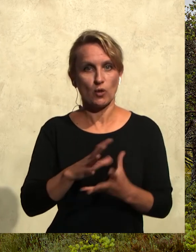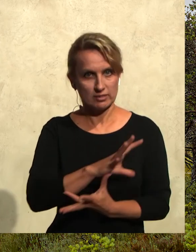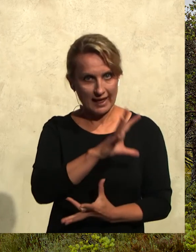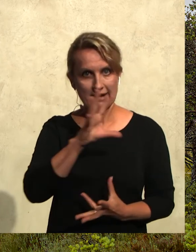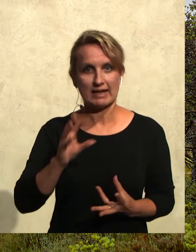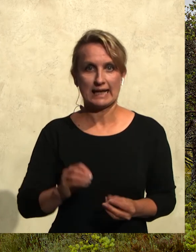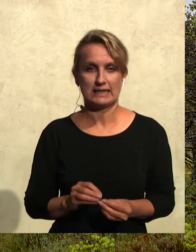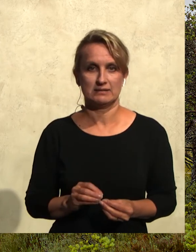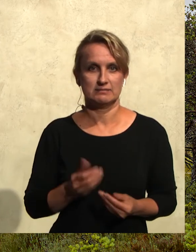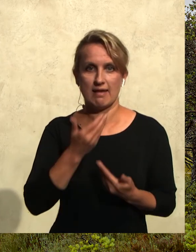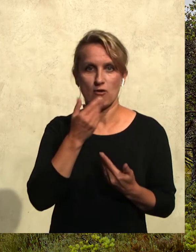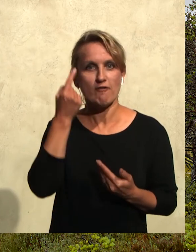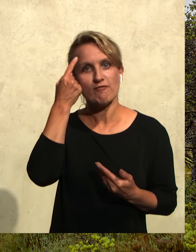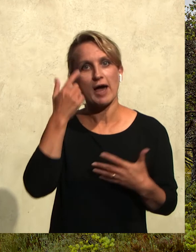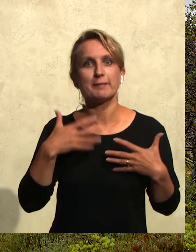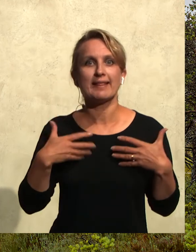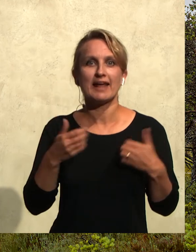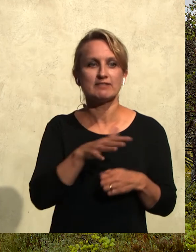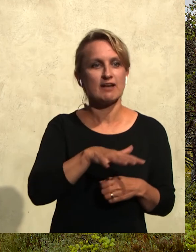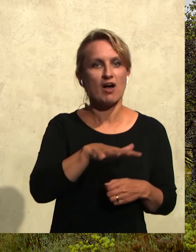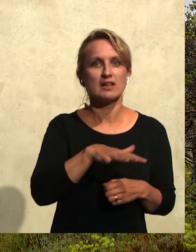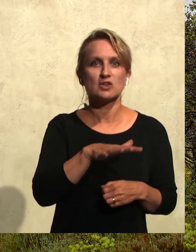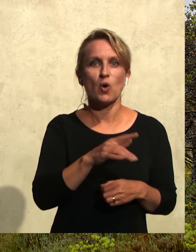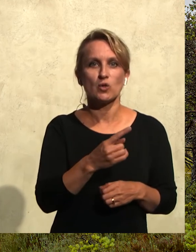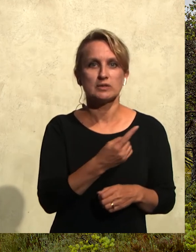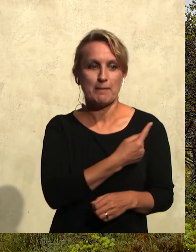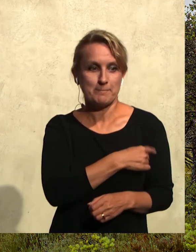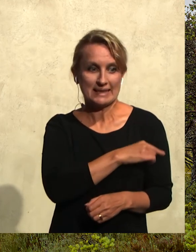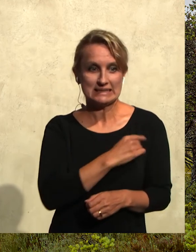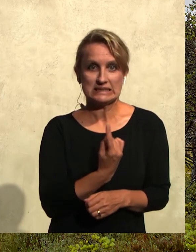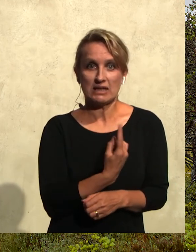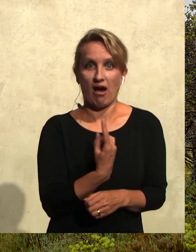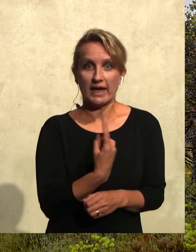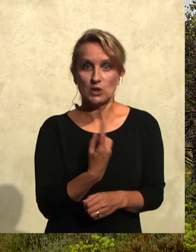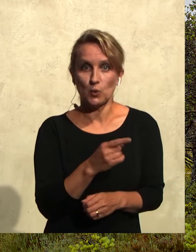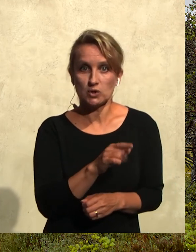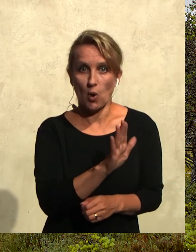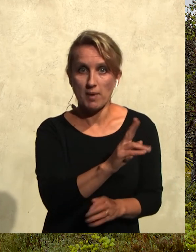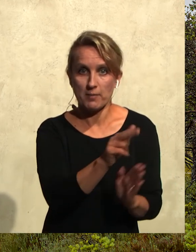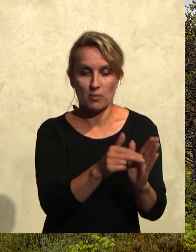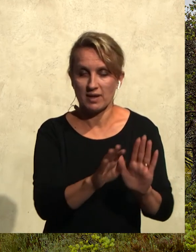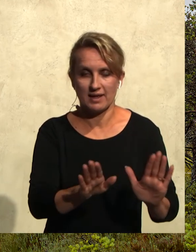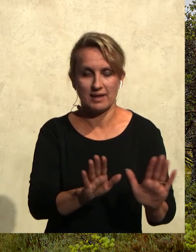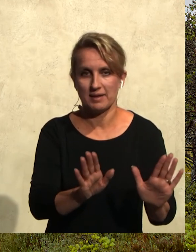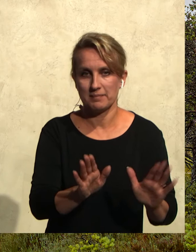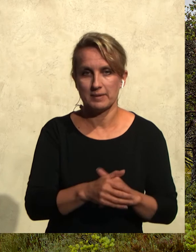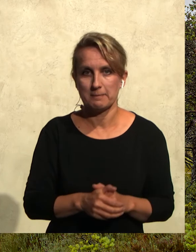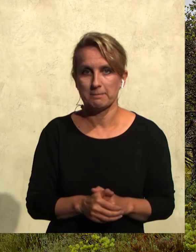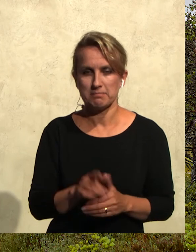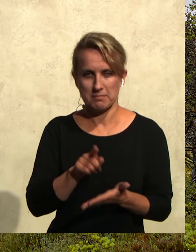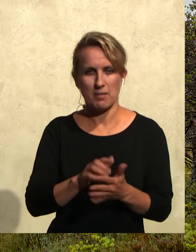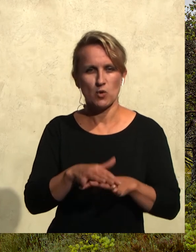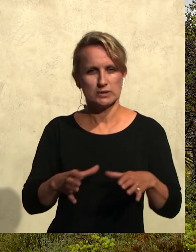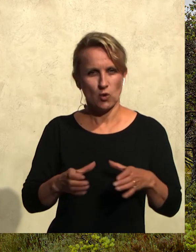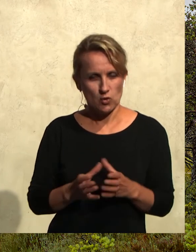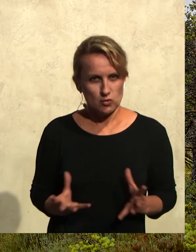issue. Of course, enabling or ensuring the availability of mental health and psychosocial support